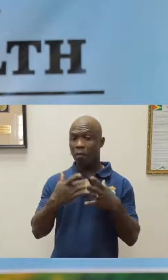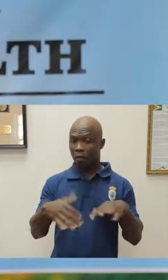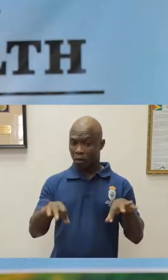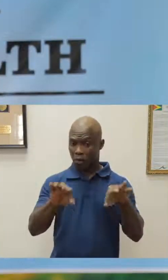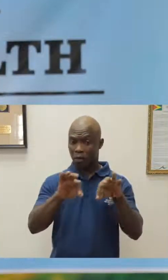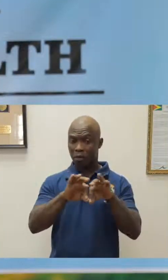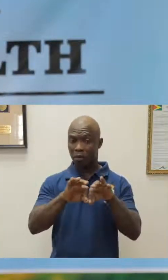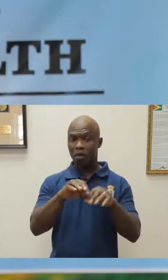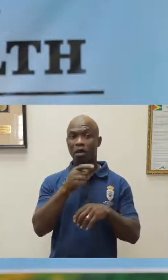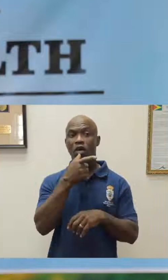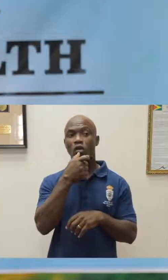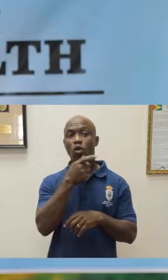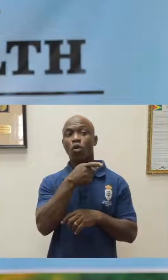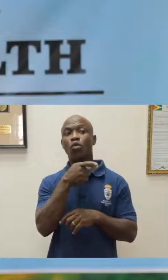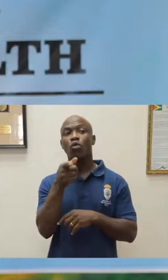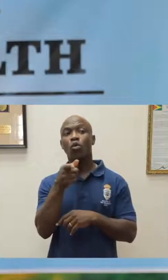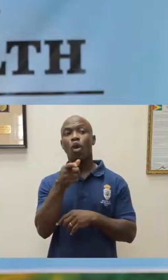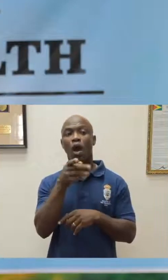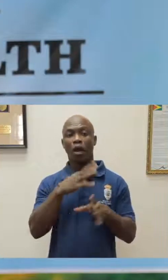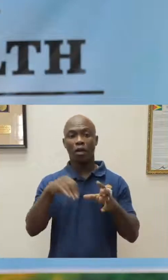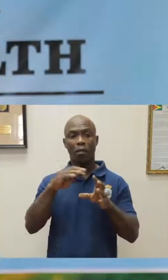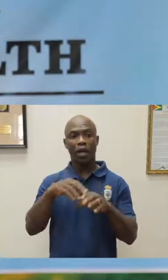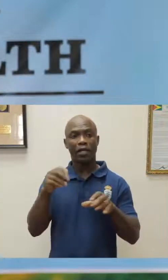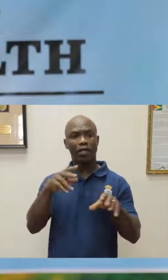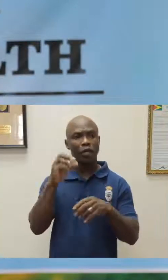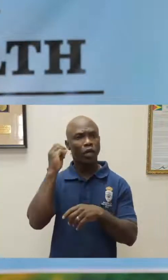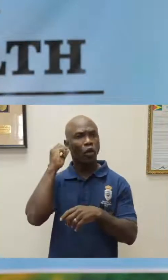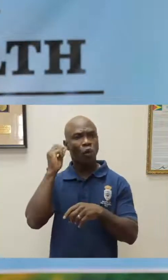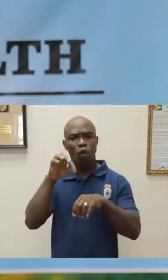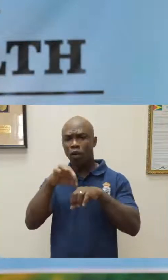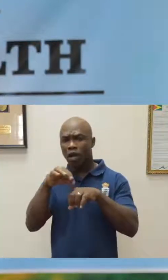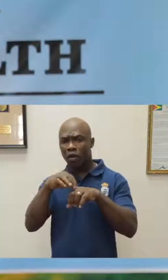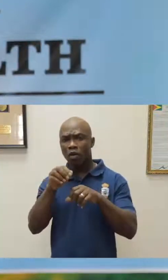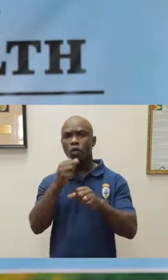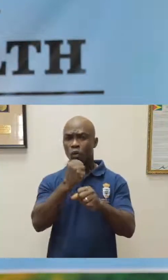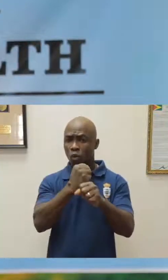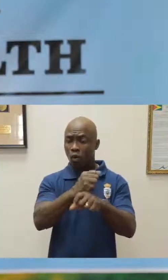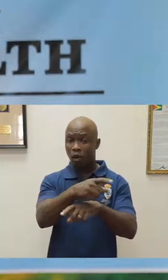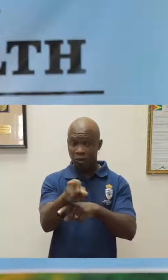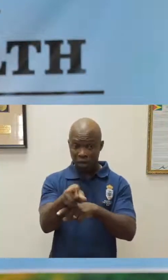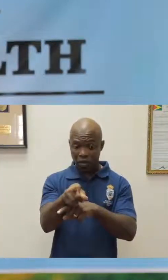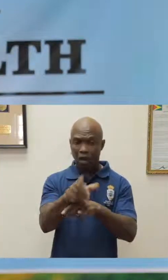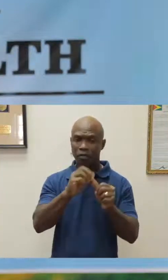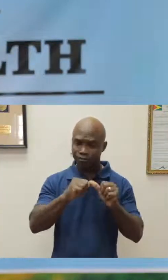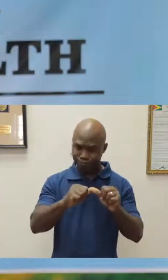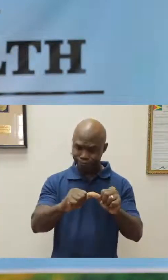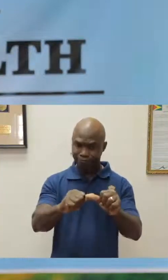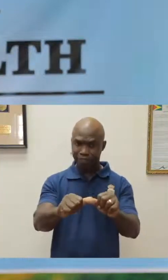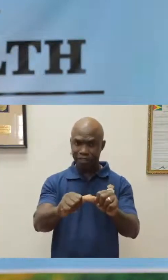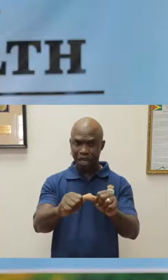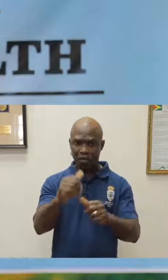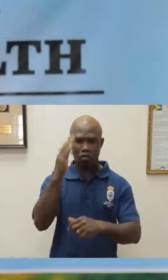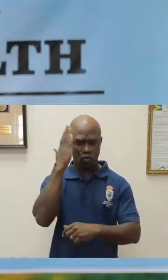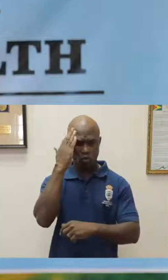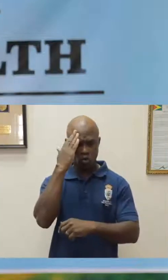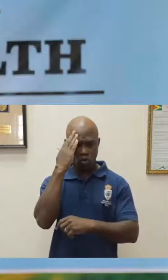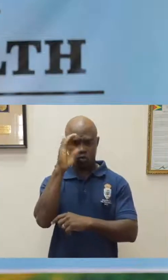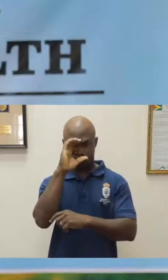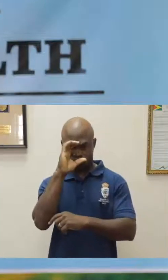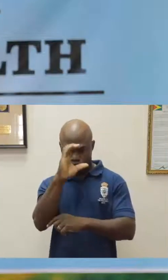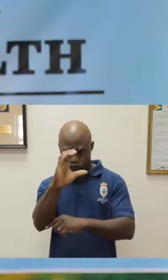importantly, those who are from the mining communities, we ask that you continue to be